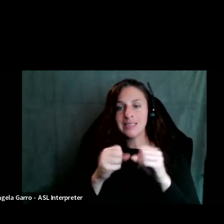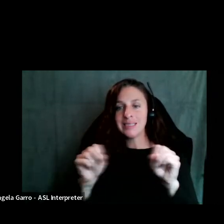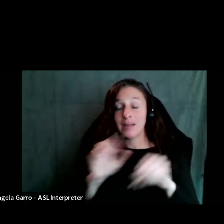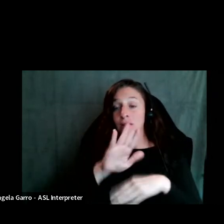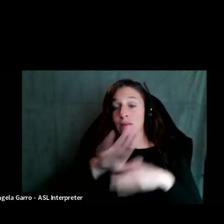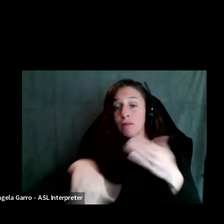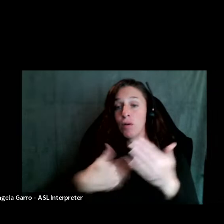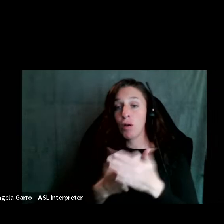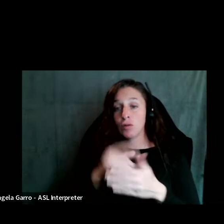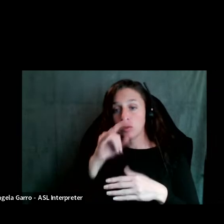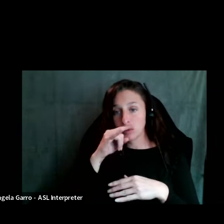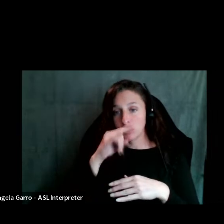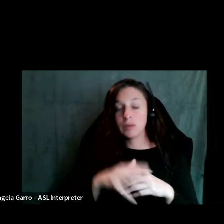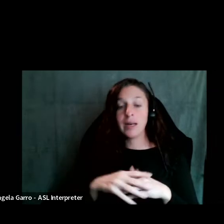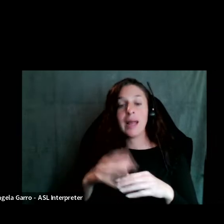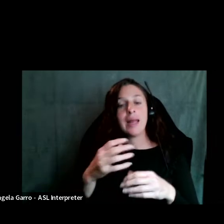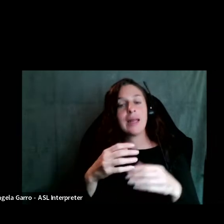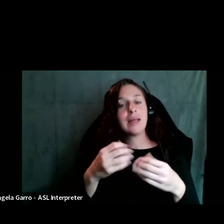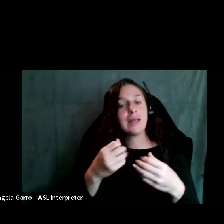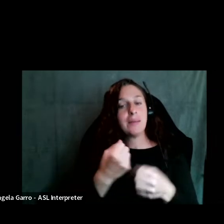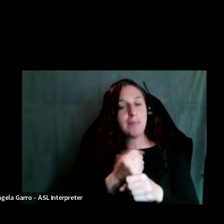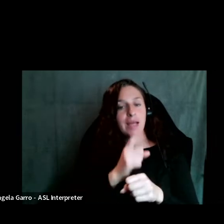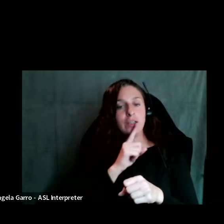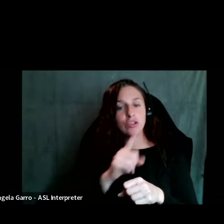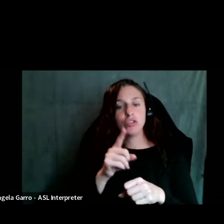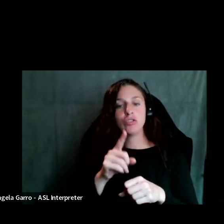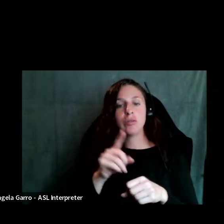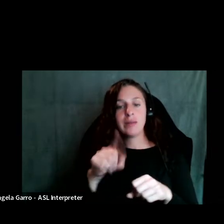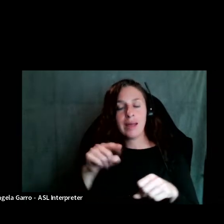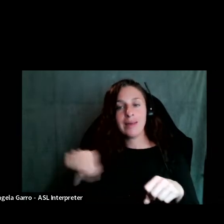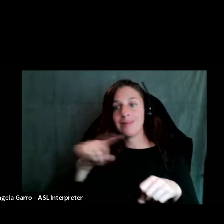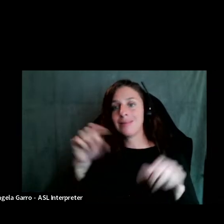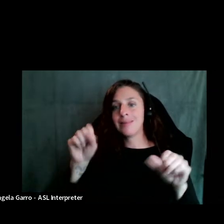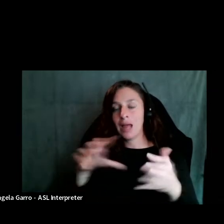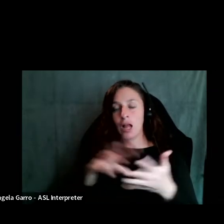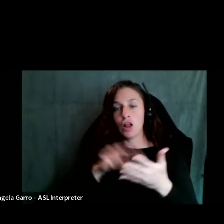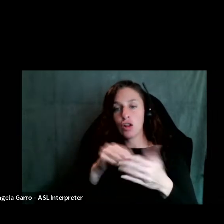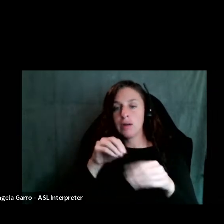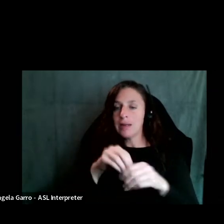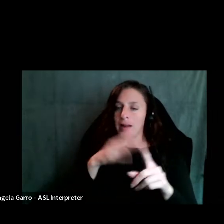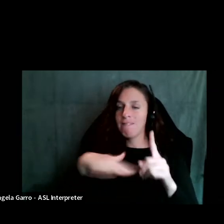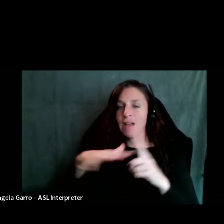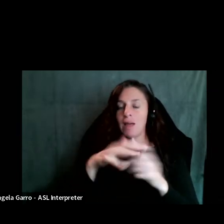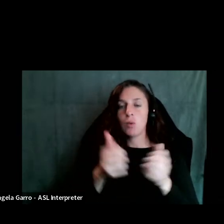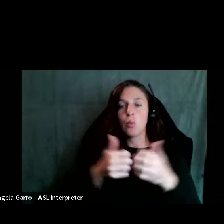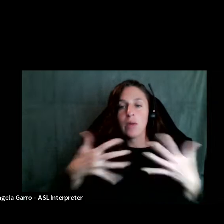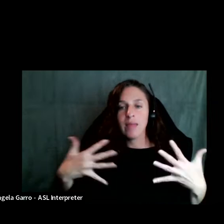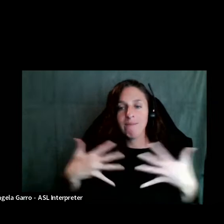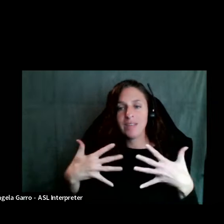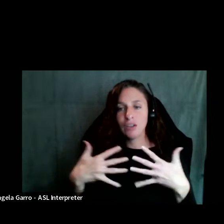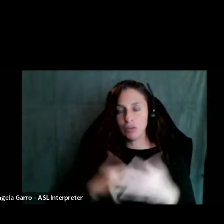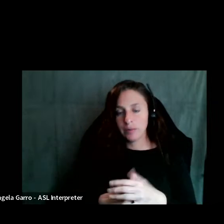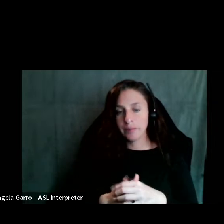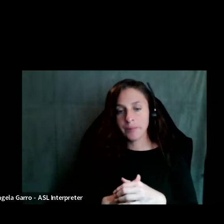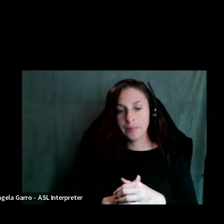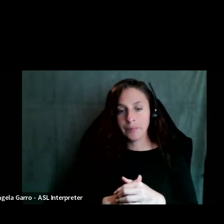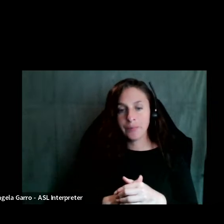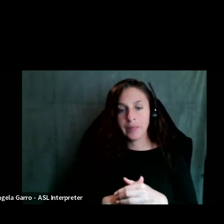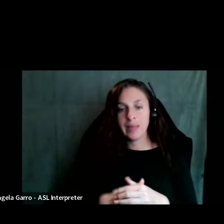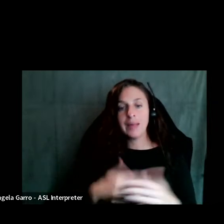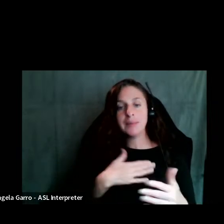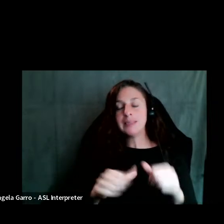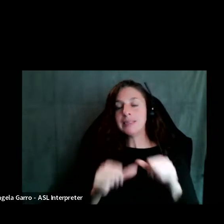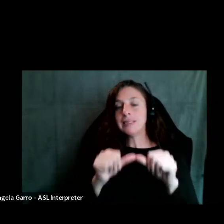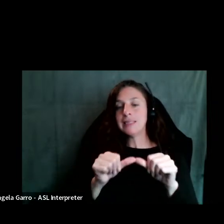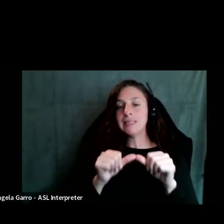all children and making sure they can learn in an environment without fear. Please continue